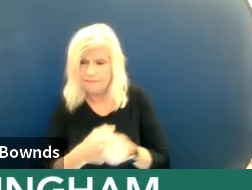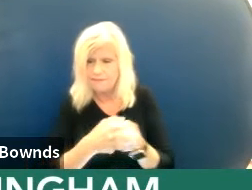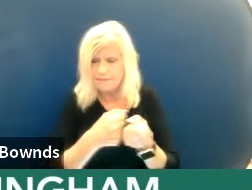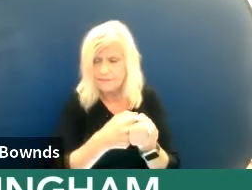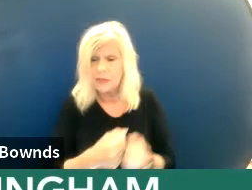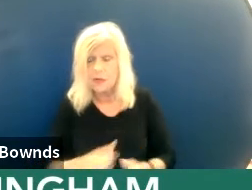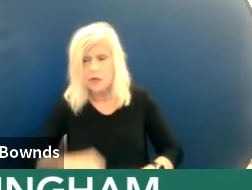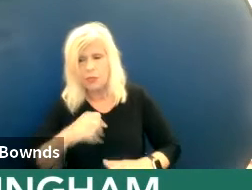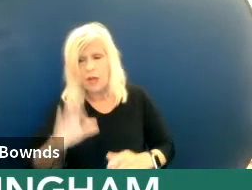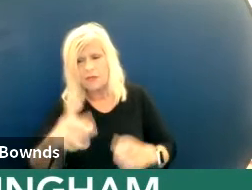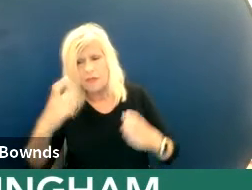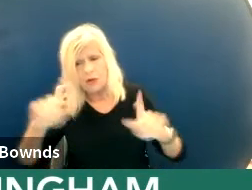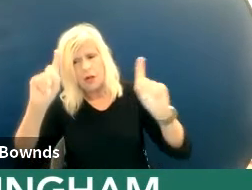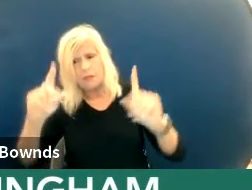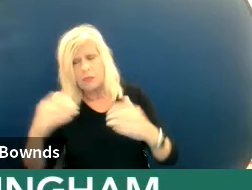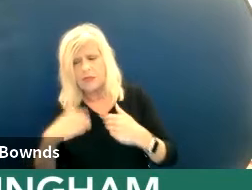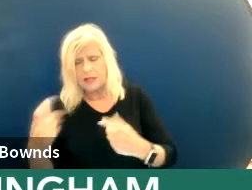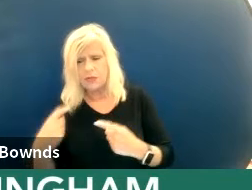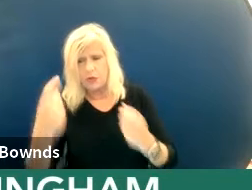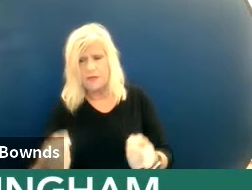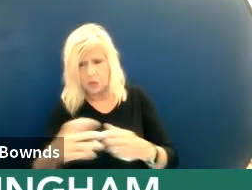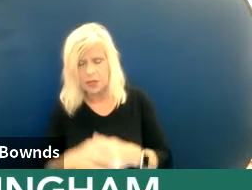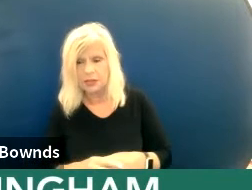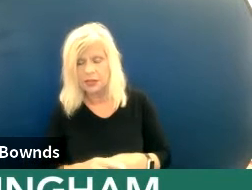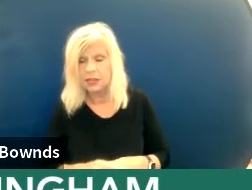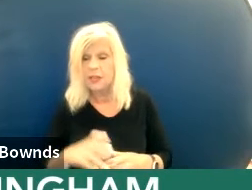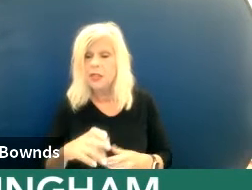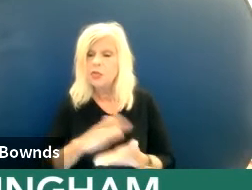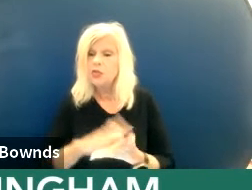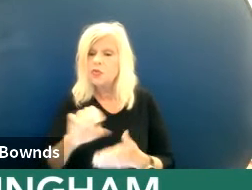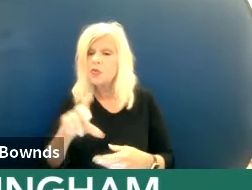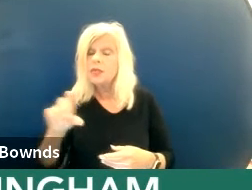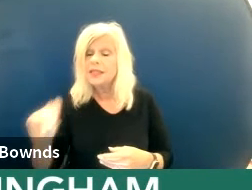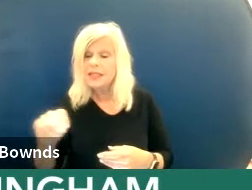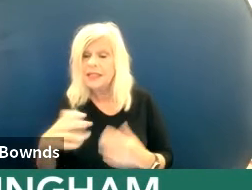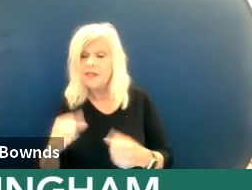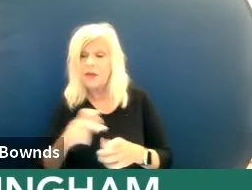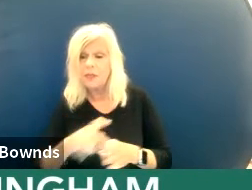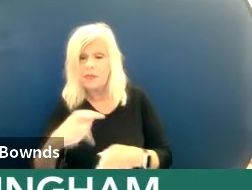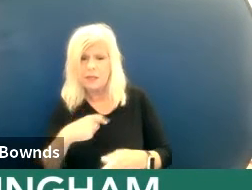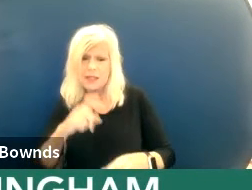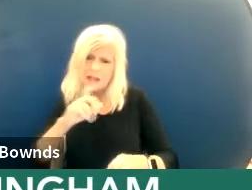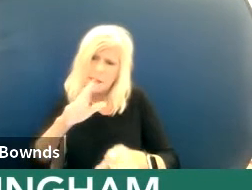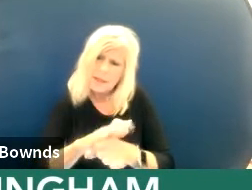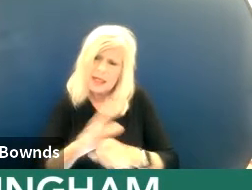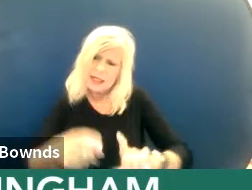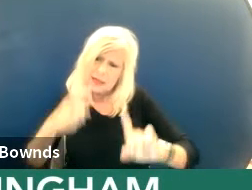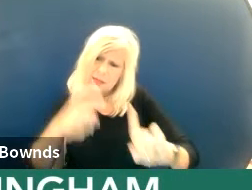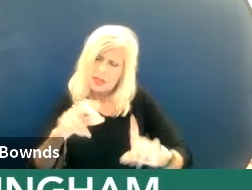accomplishments that we've had so far. As the Dean of the School of Health Professions, I am committed to the mission of